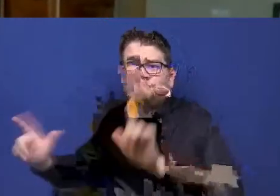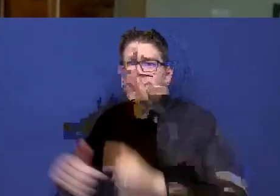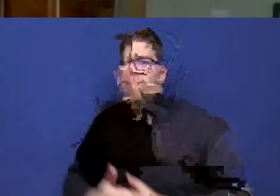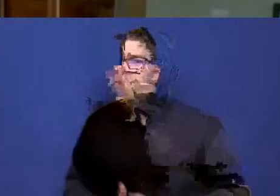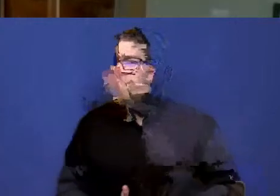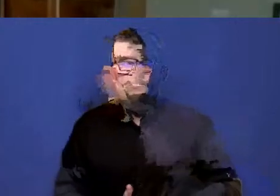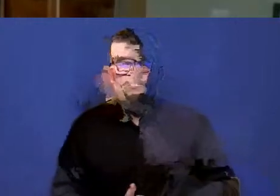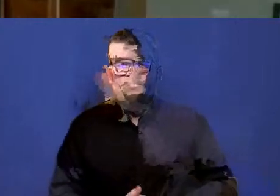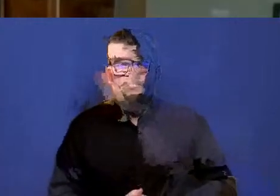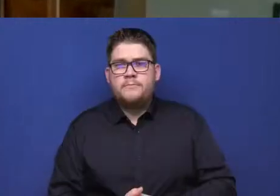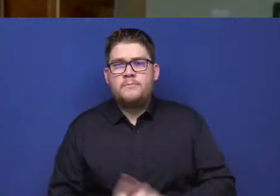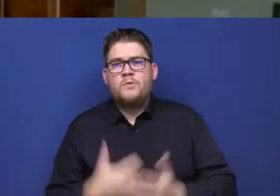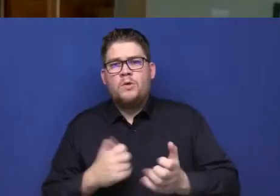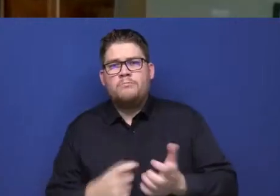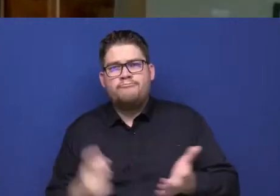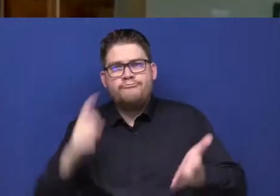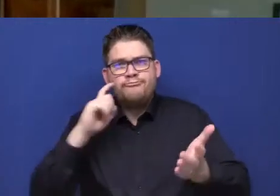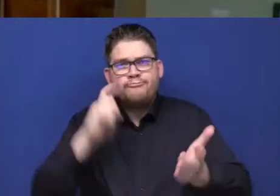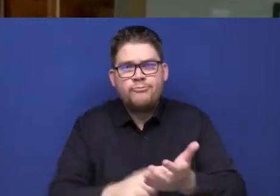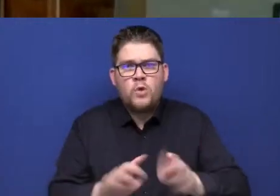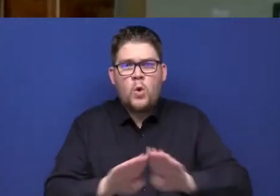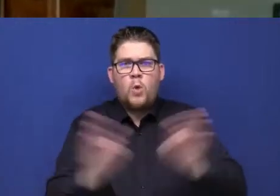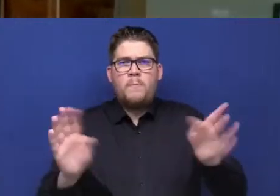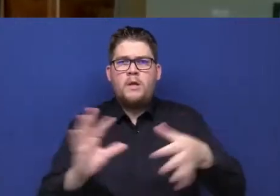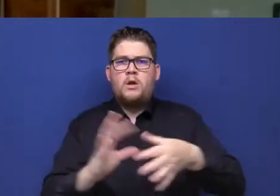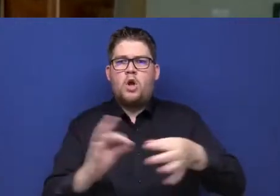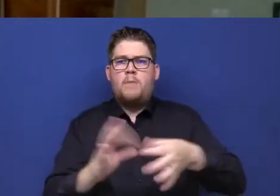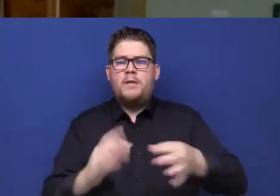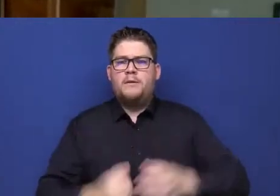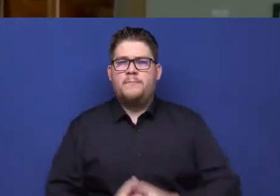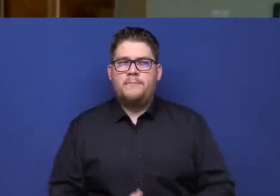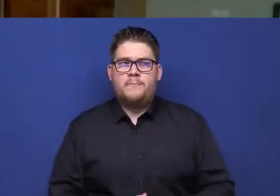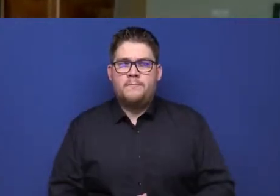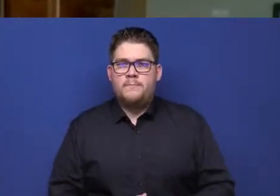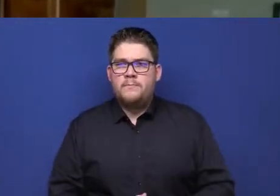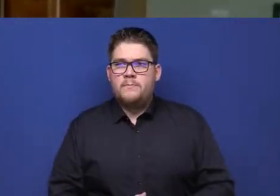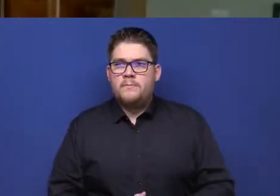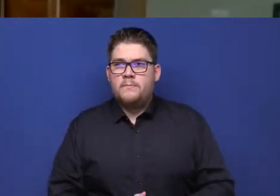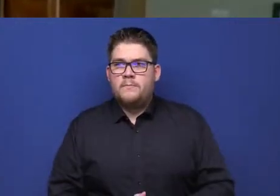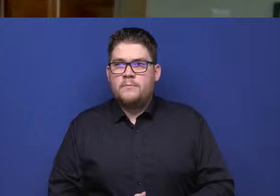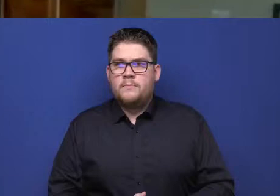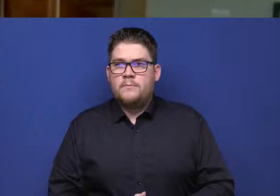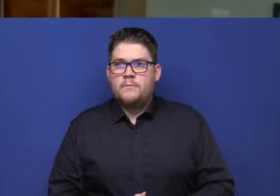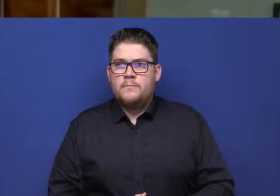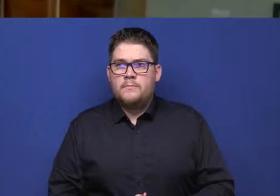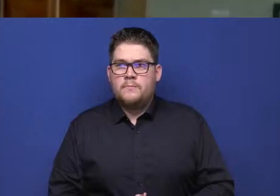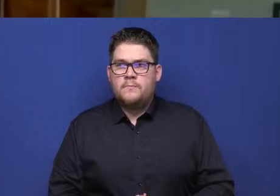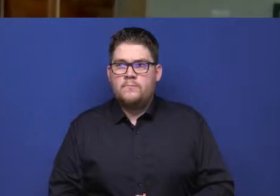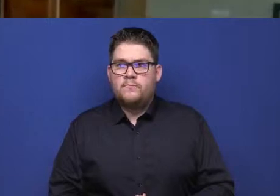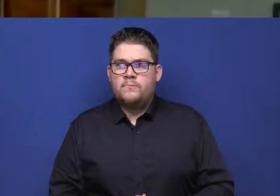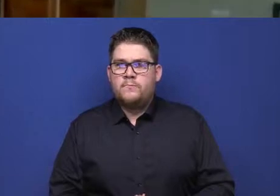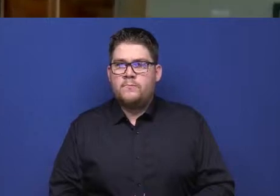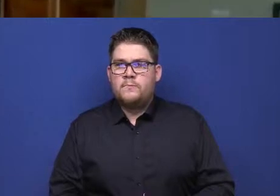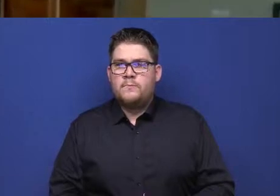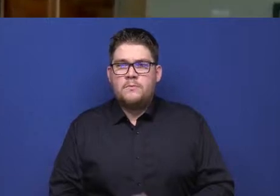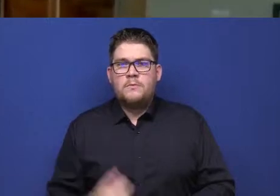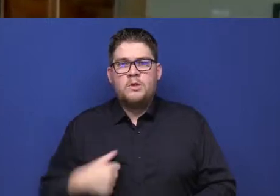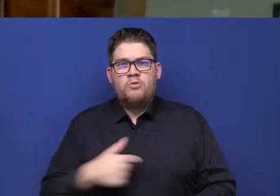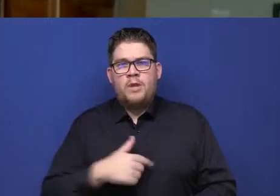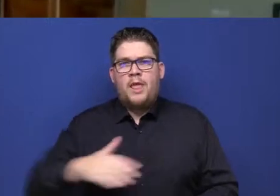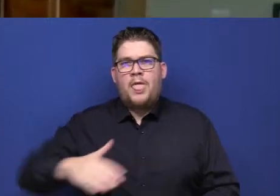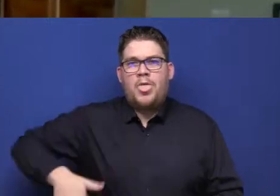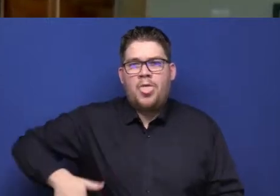And Logan Lake was a prime example where it was a very comprehensive response that involved local government,